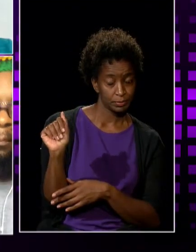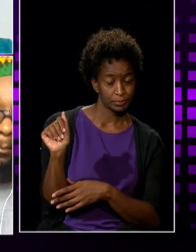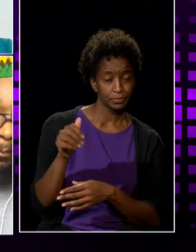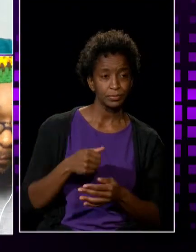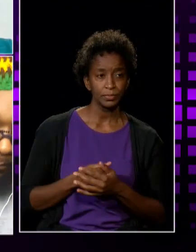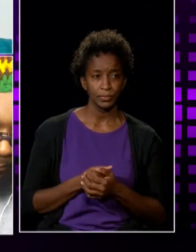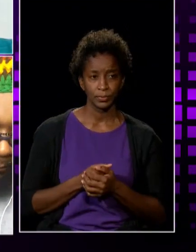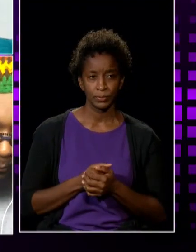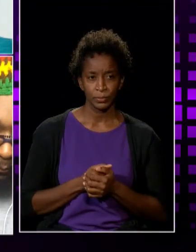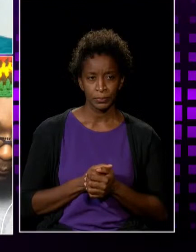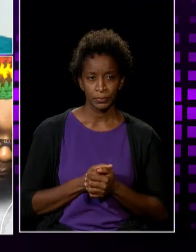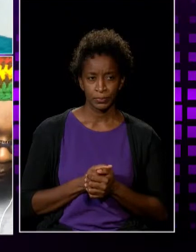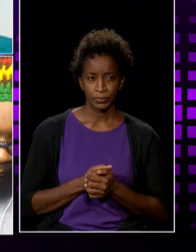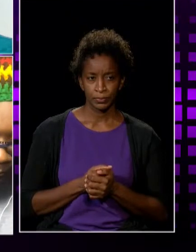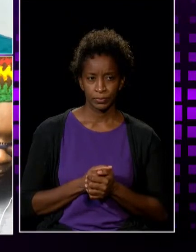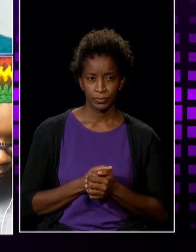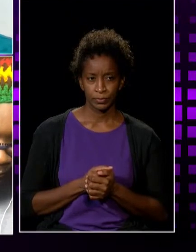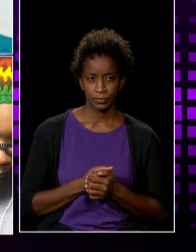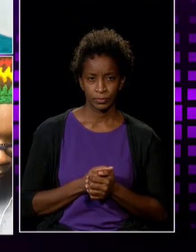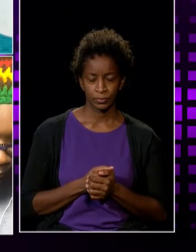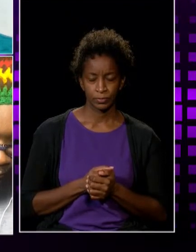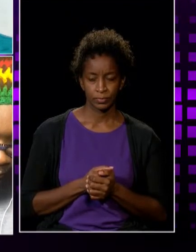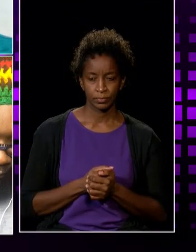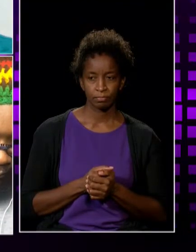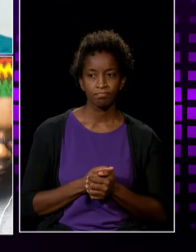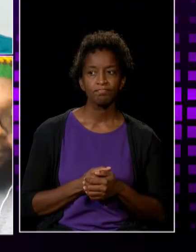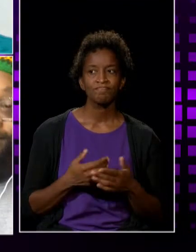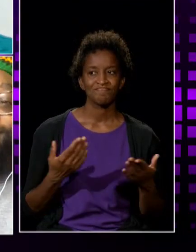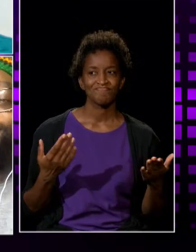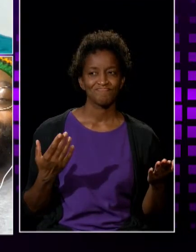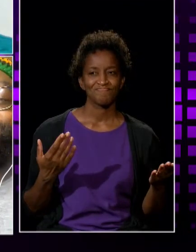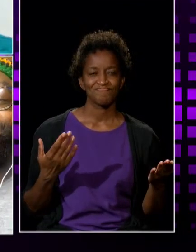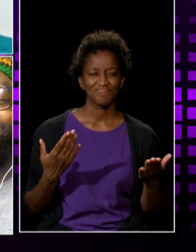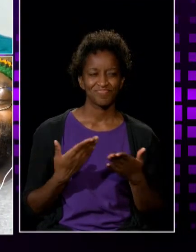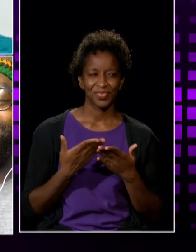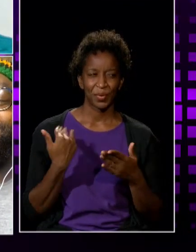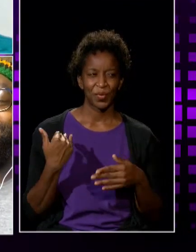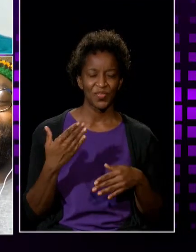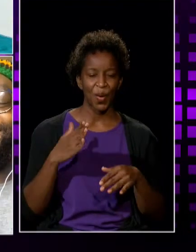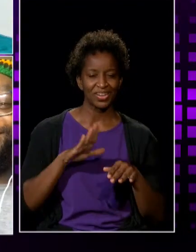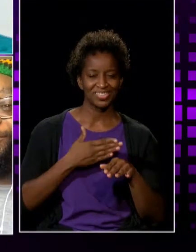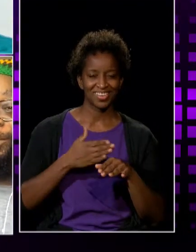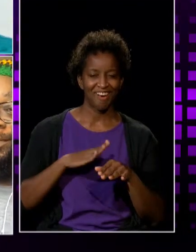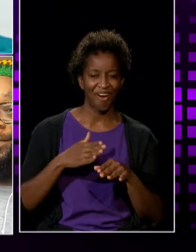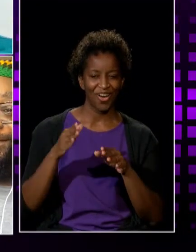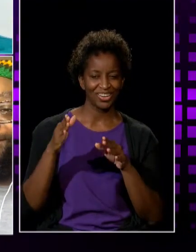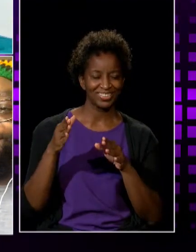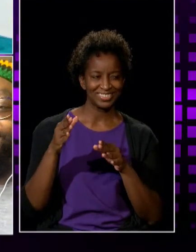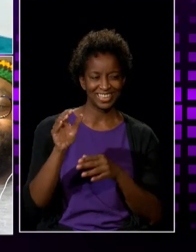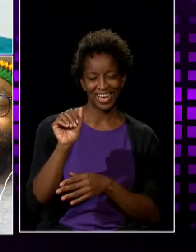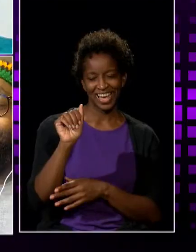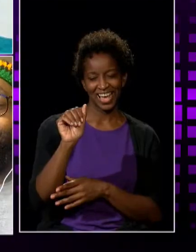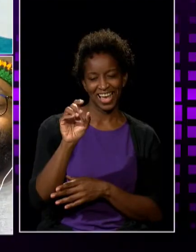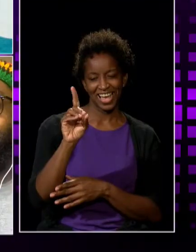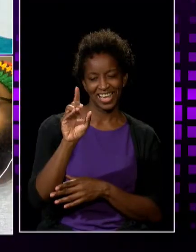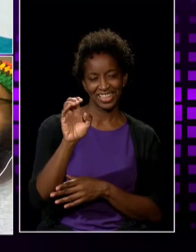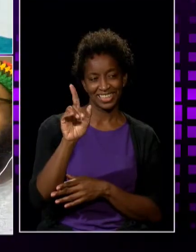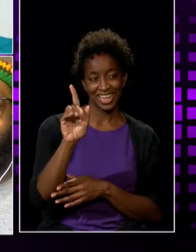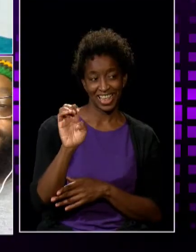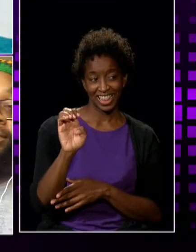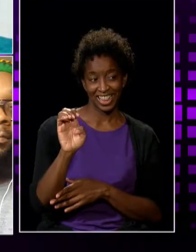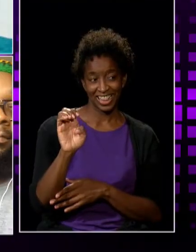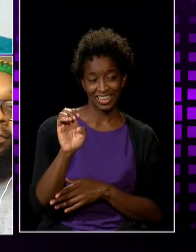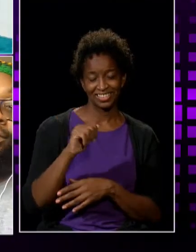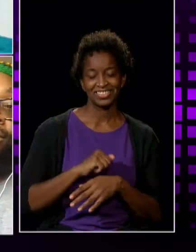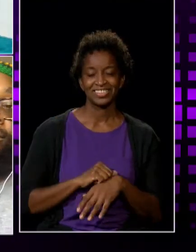Yeah, so for me, I was listening to the song by Adele, To Be Loved, and some of the words that she says, I will never learn if I never